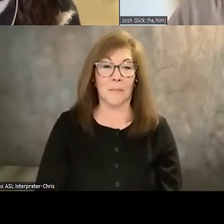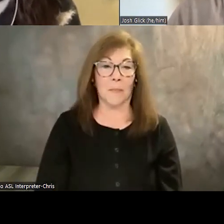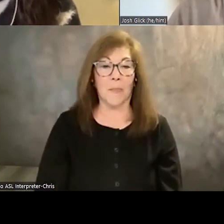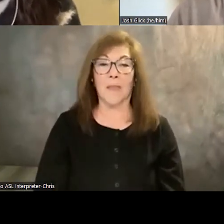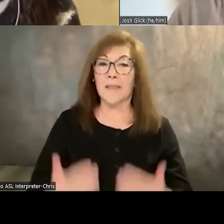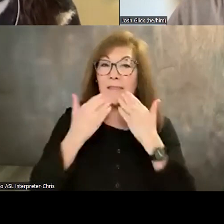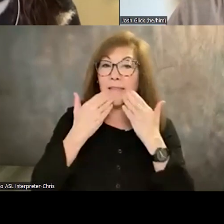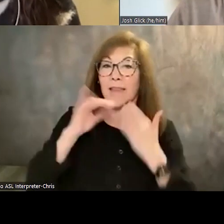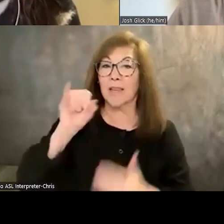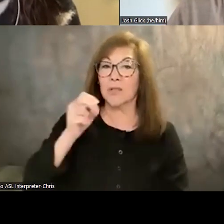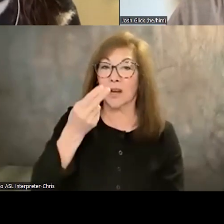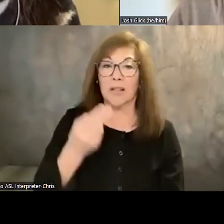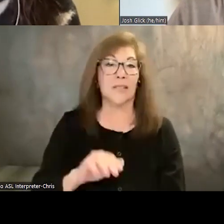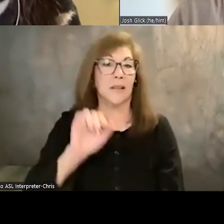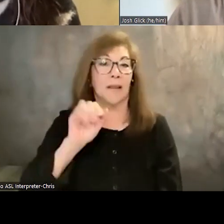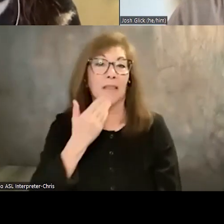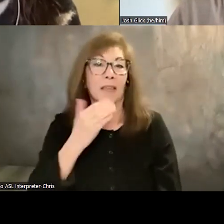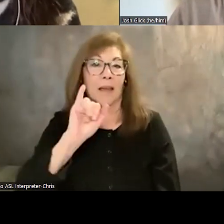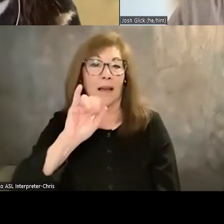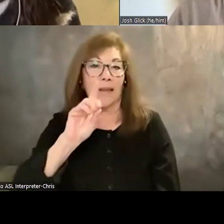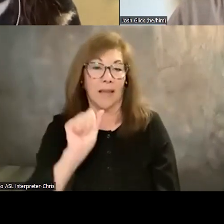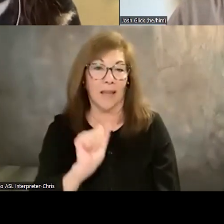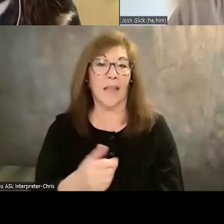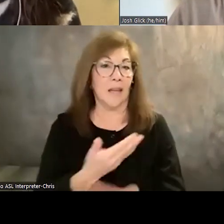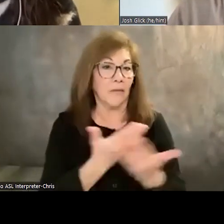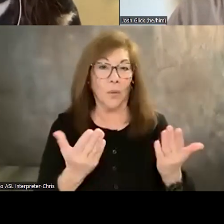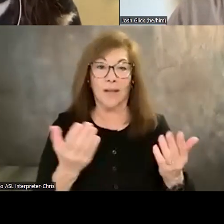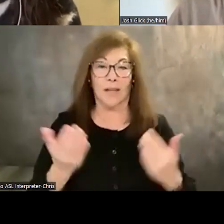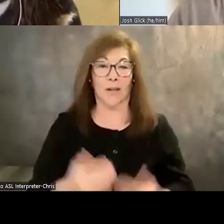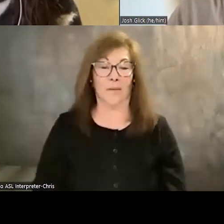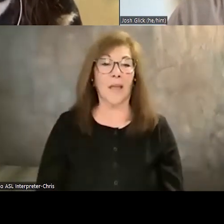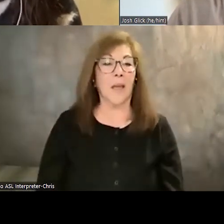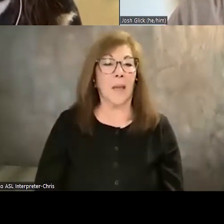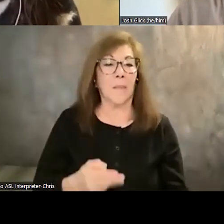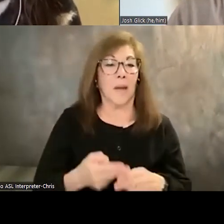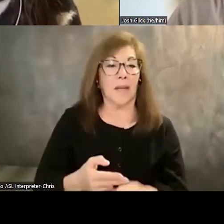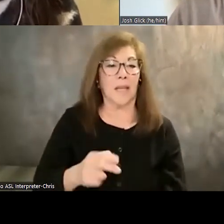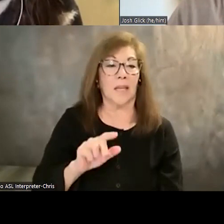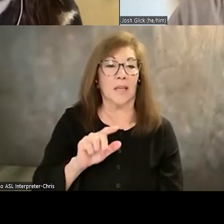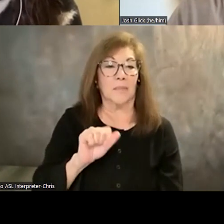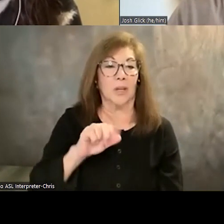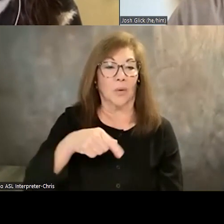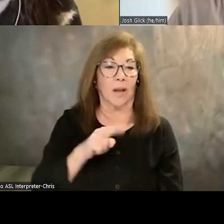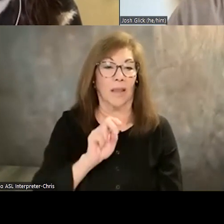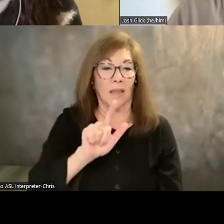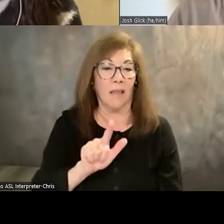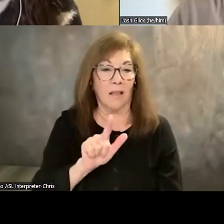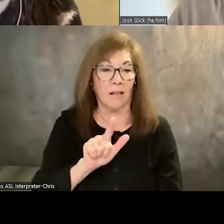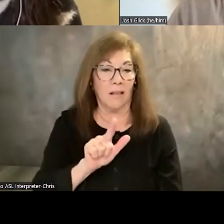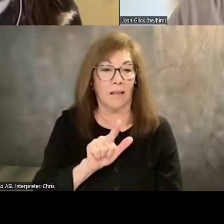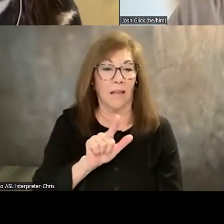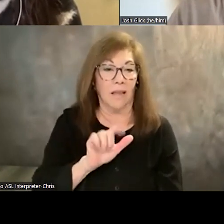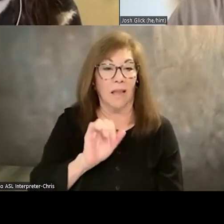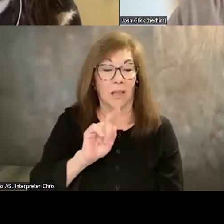Thanks, Josh, and thanks to the IDA and everybody here today for having us. My name is Raquel Vázquez Llorente. I work for an